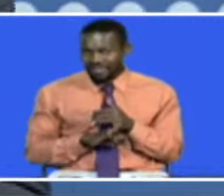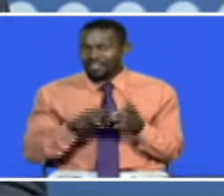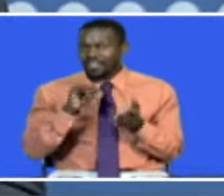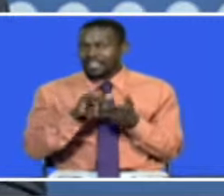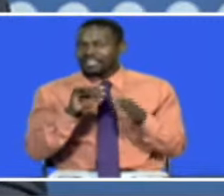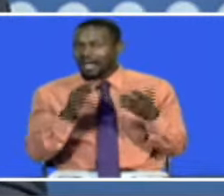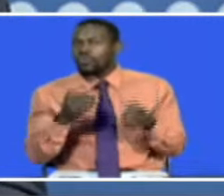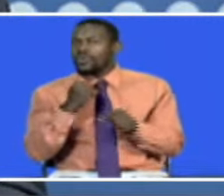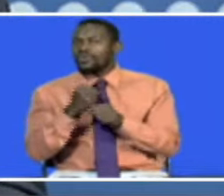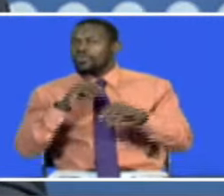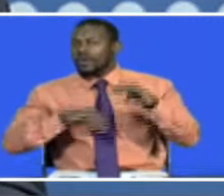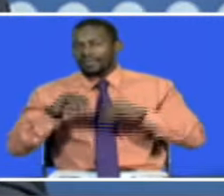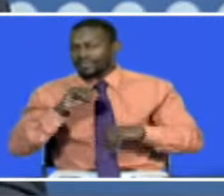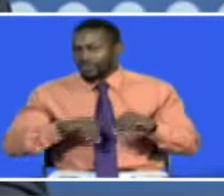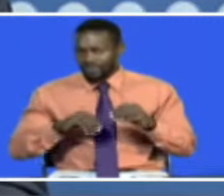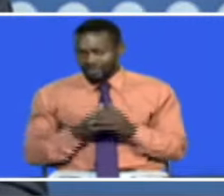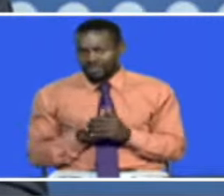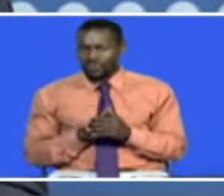done.